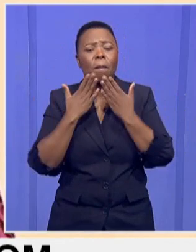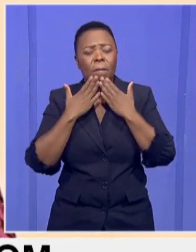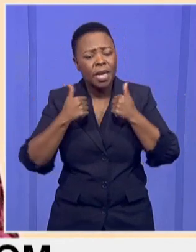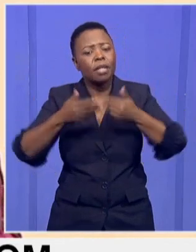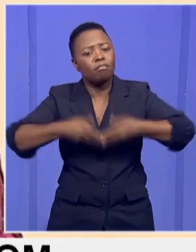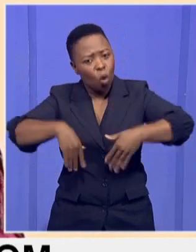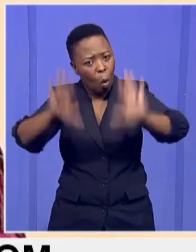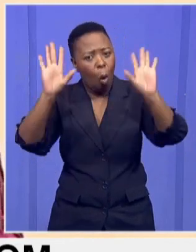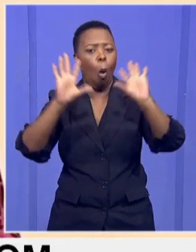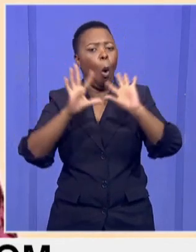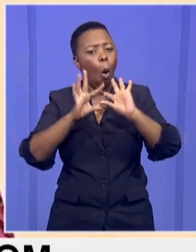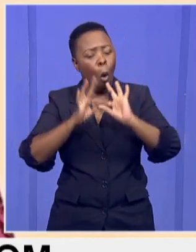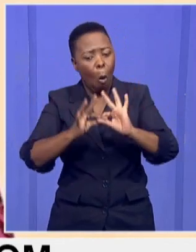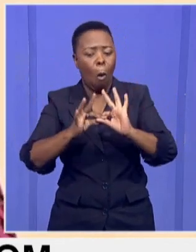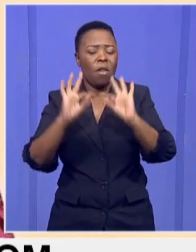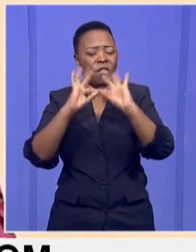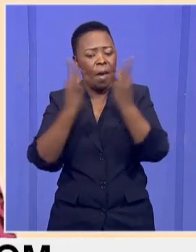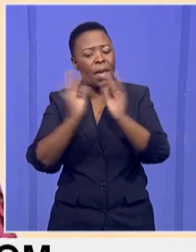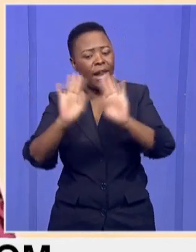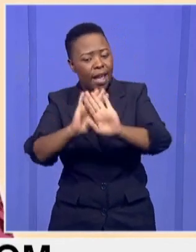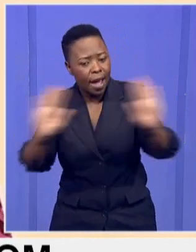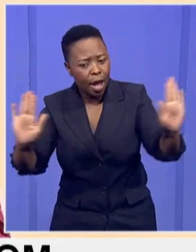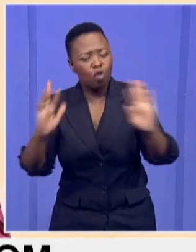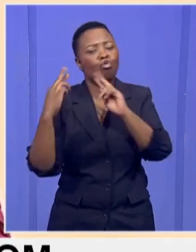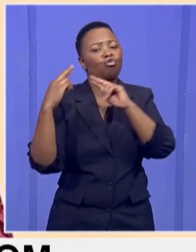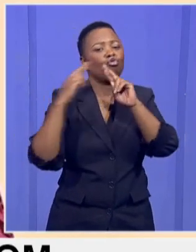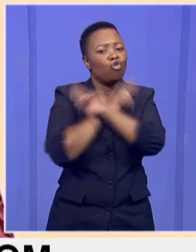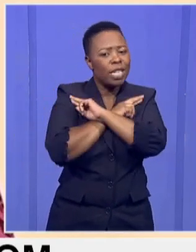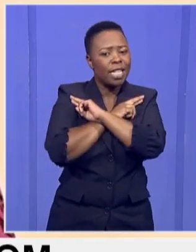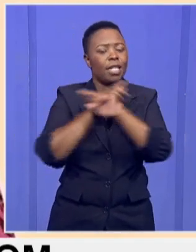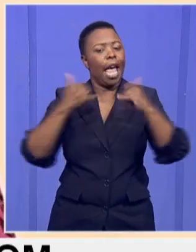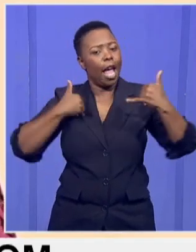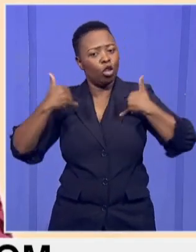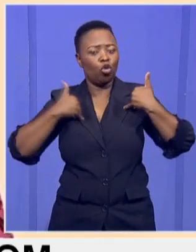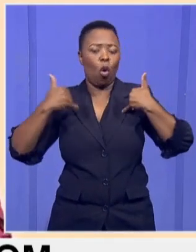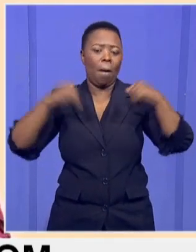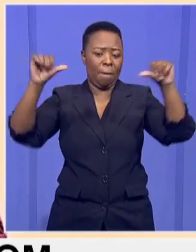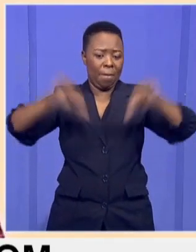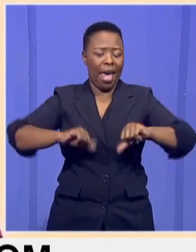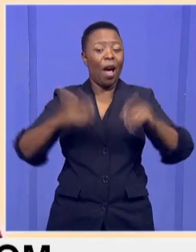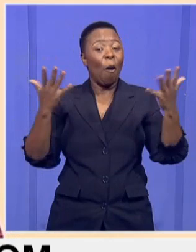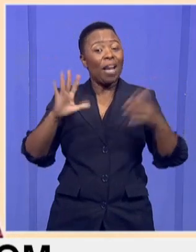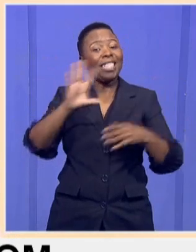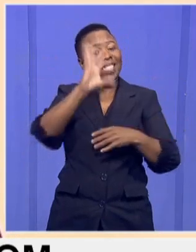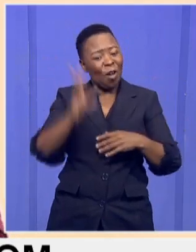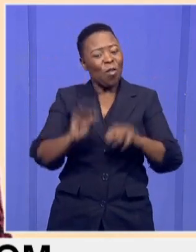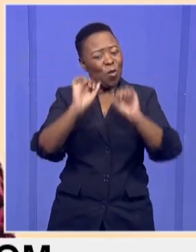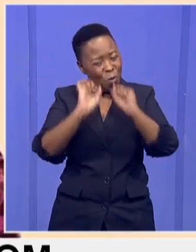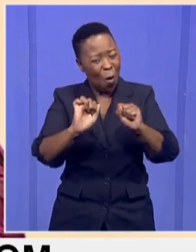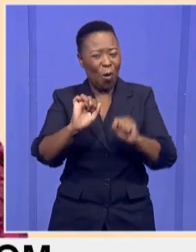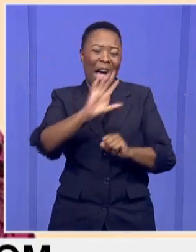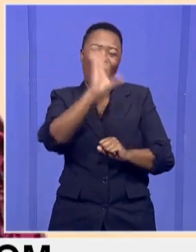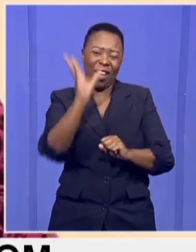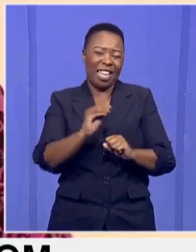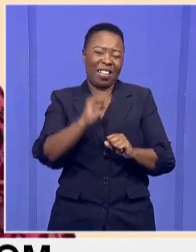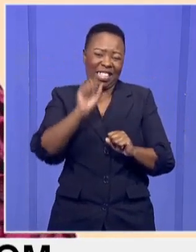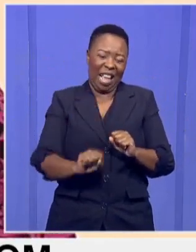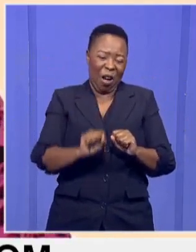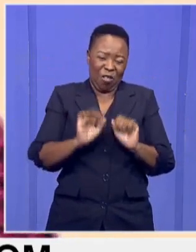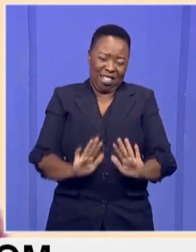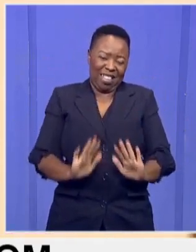your family, have a rest, and enjoy being back in Mzansi, your Mzansi. Thank you very much to